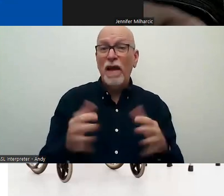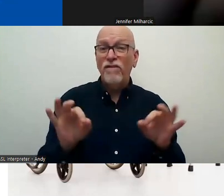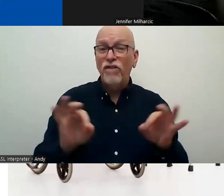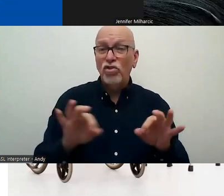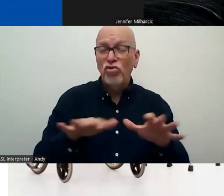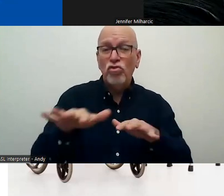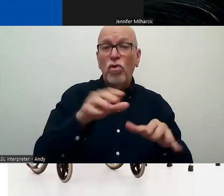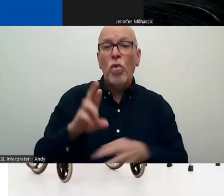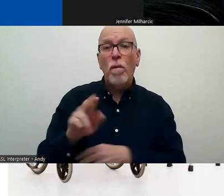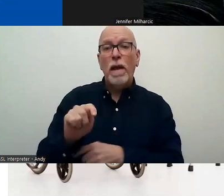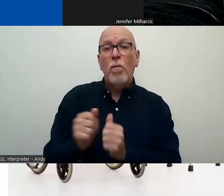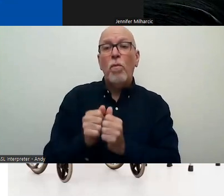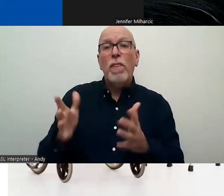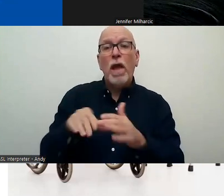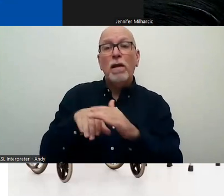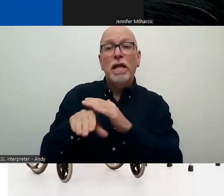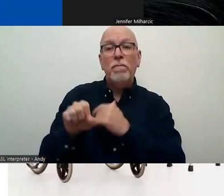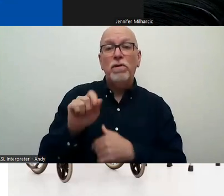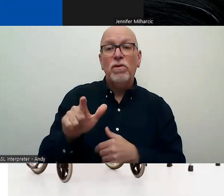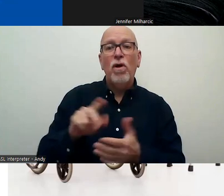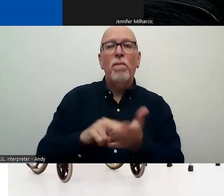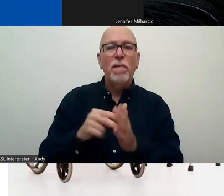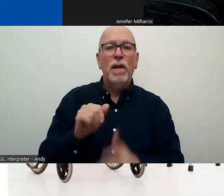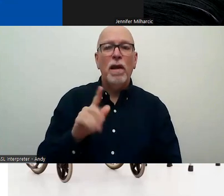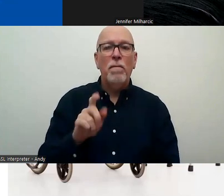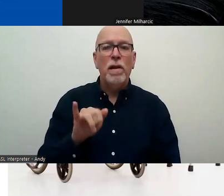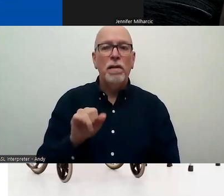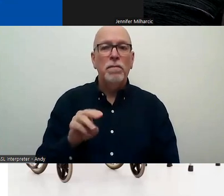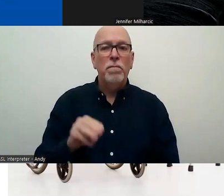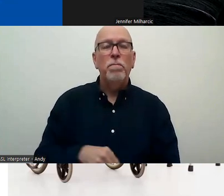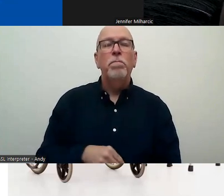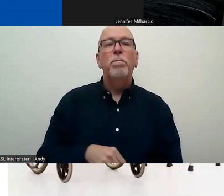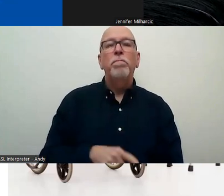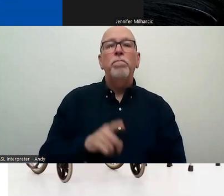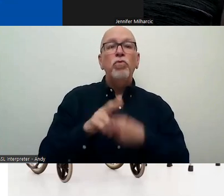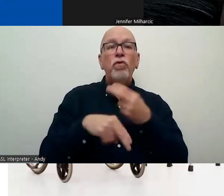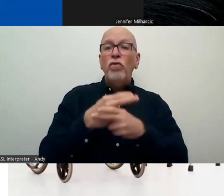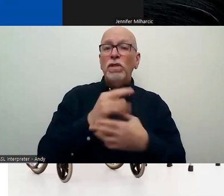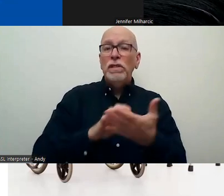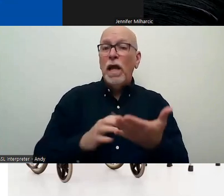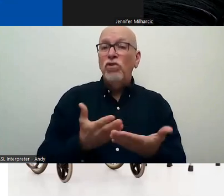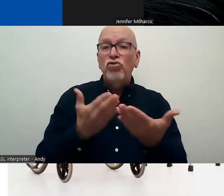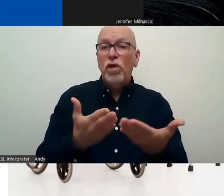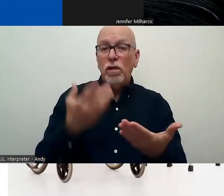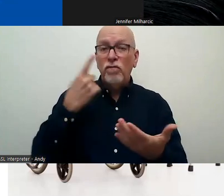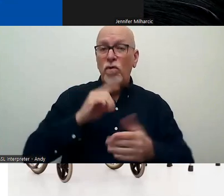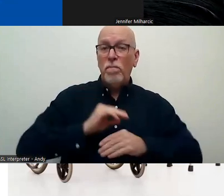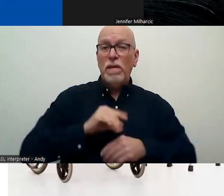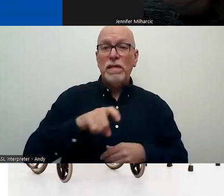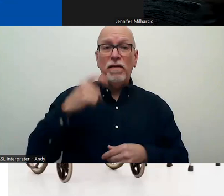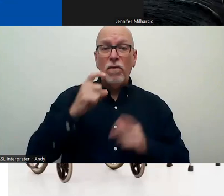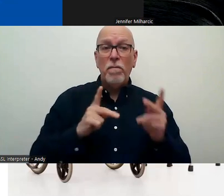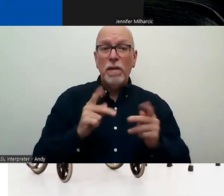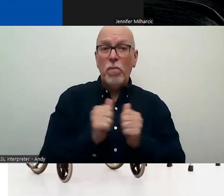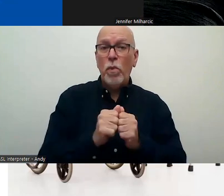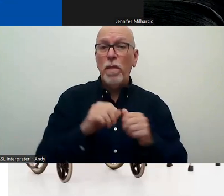without an accessible stall are examples of ableism the universal design suggestions for meeting the needs of persons